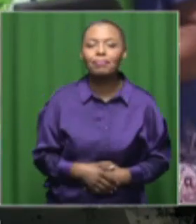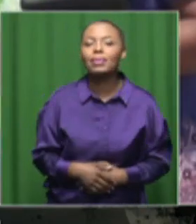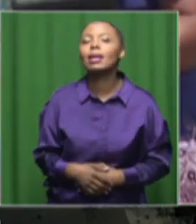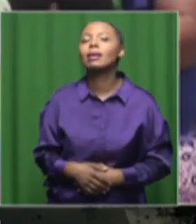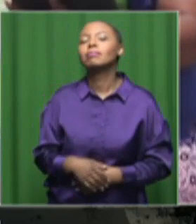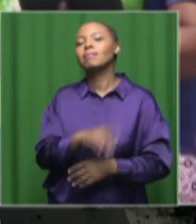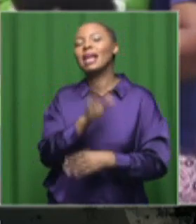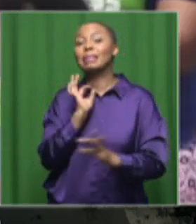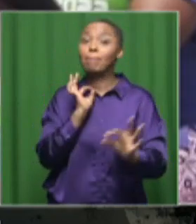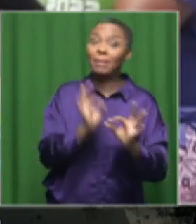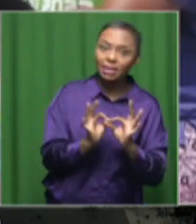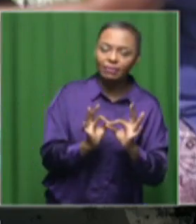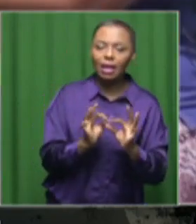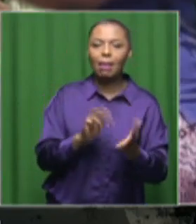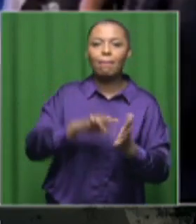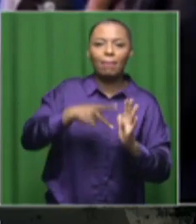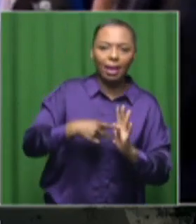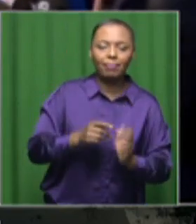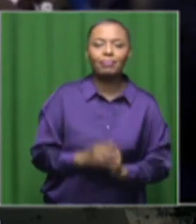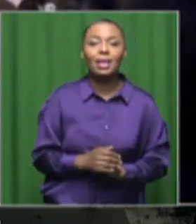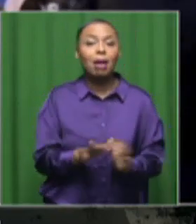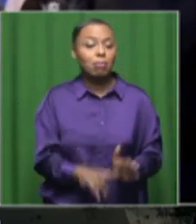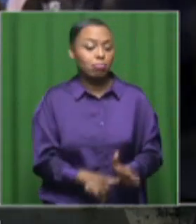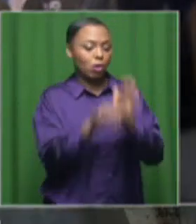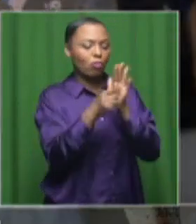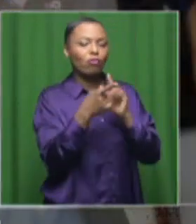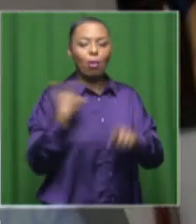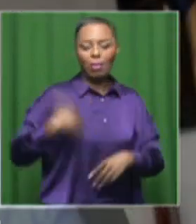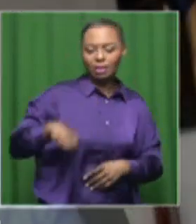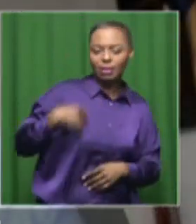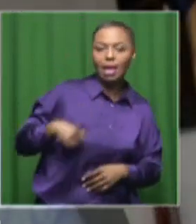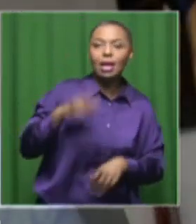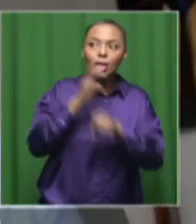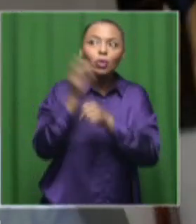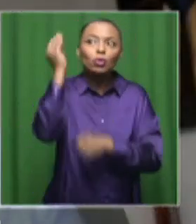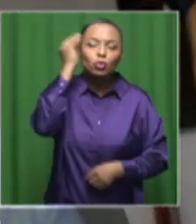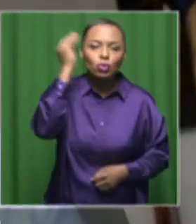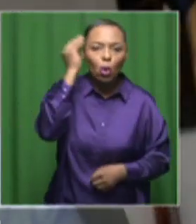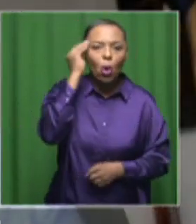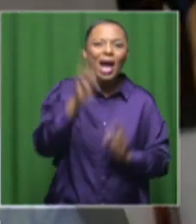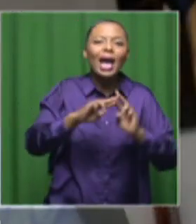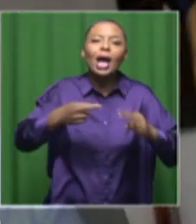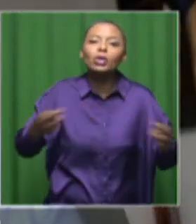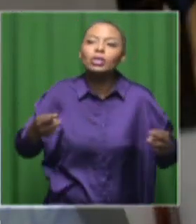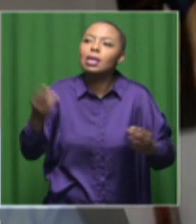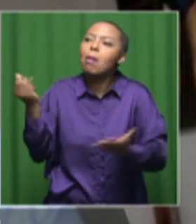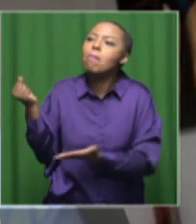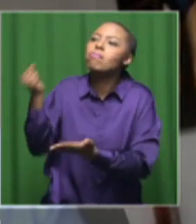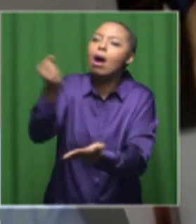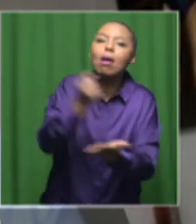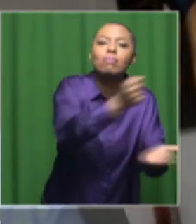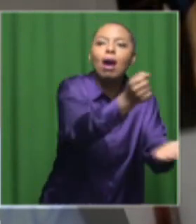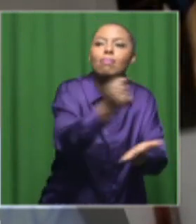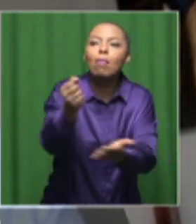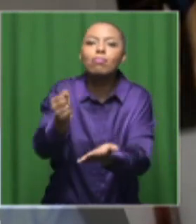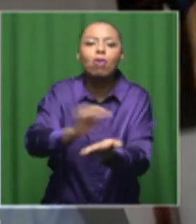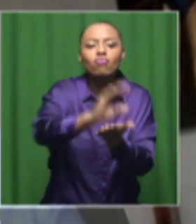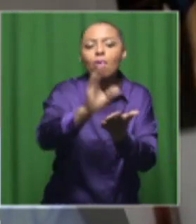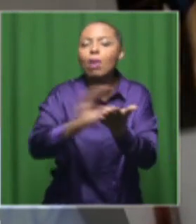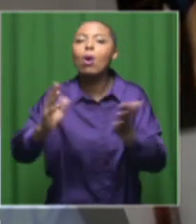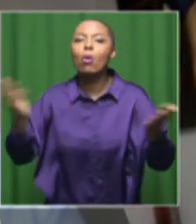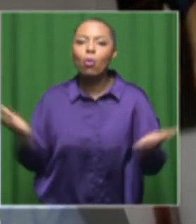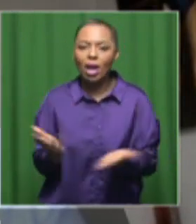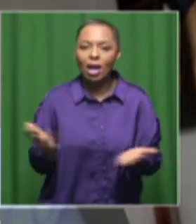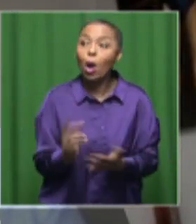of specific planning, key for municipalities is to know where to direct resources in their local areas. And again, only a census can